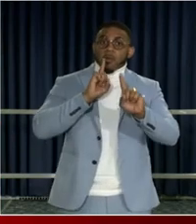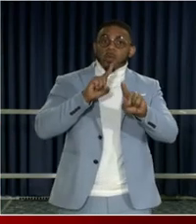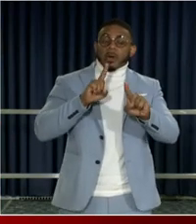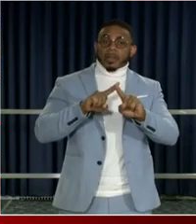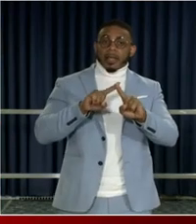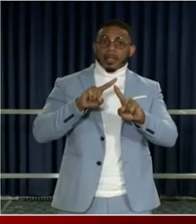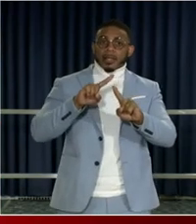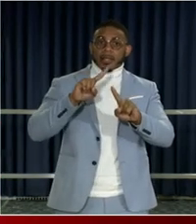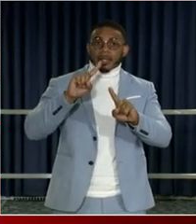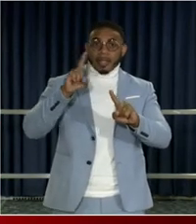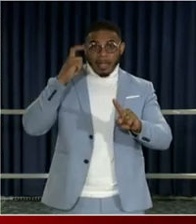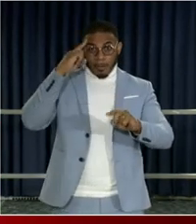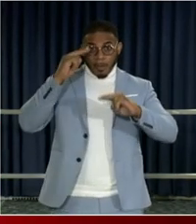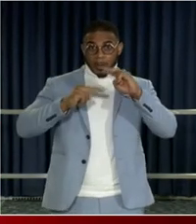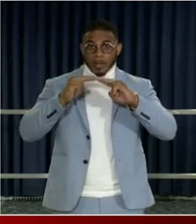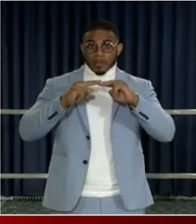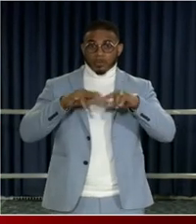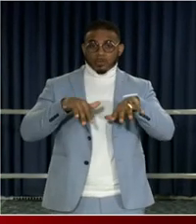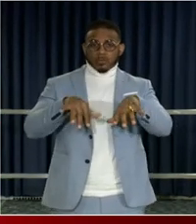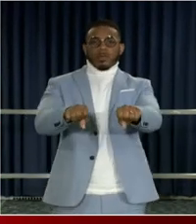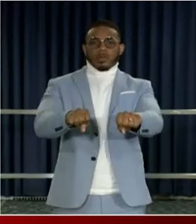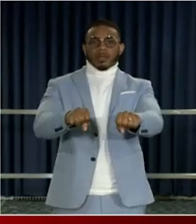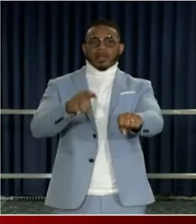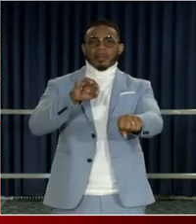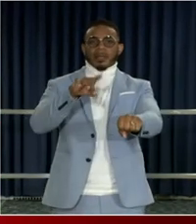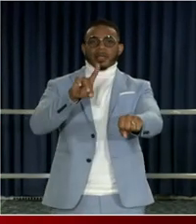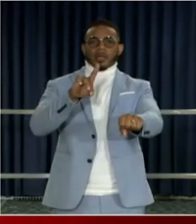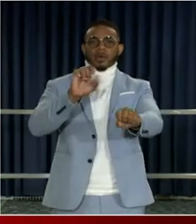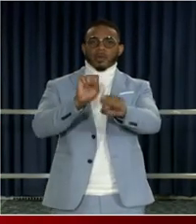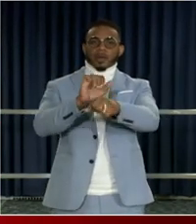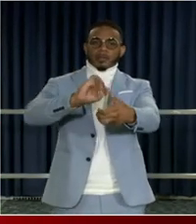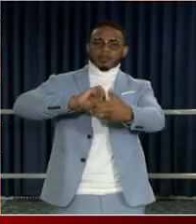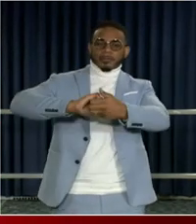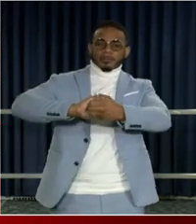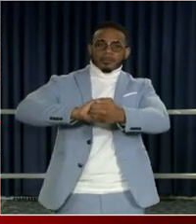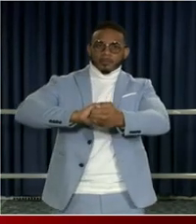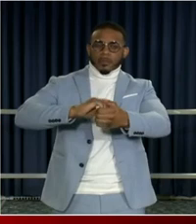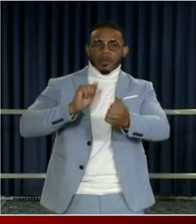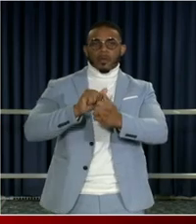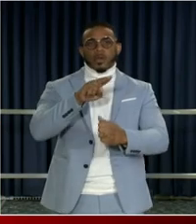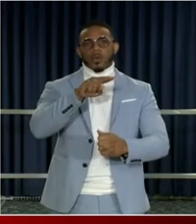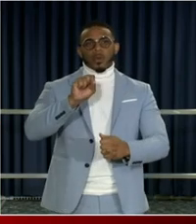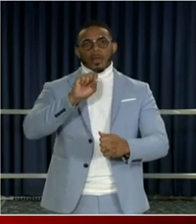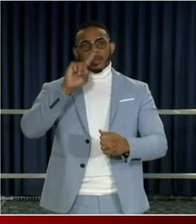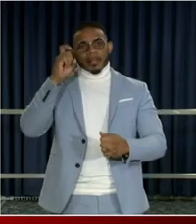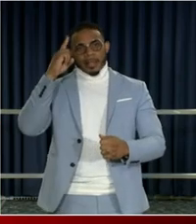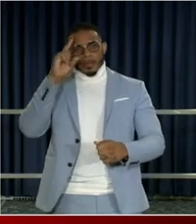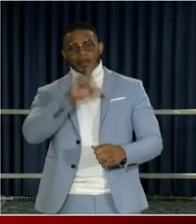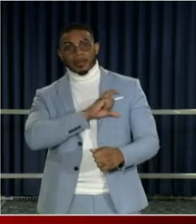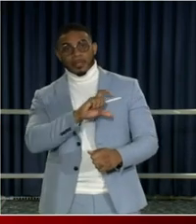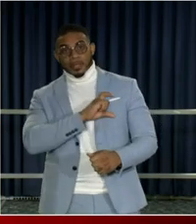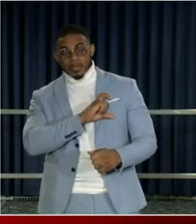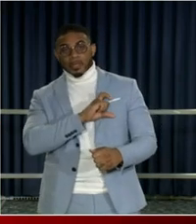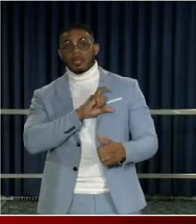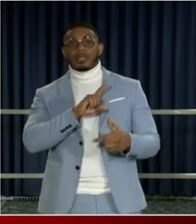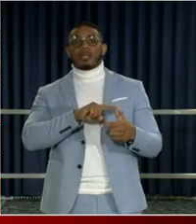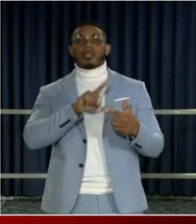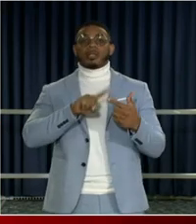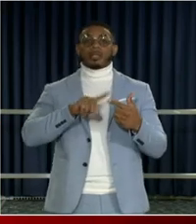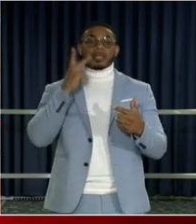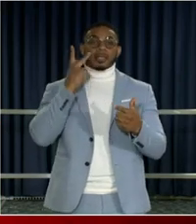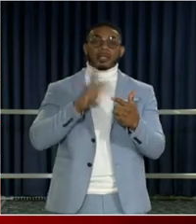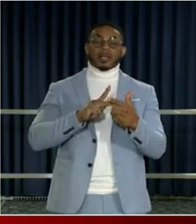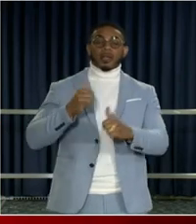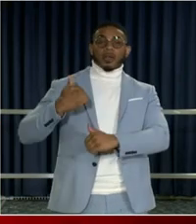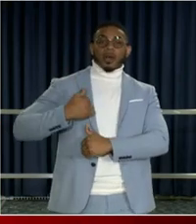that the Capitol is secure, and MPD has worked in collaboration with the United States Capitol Police and the